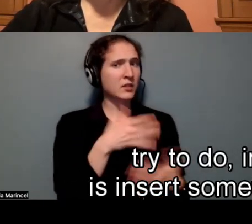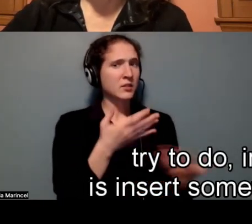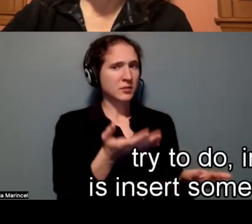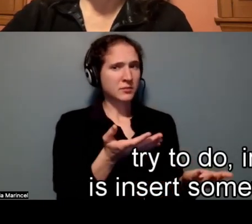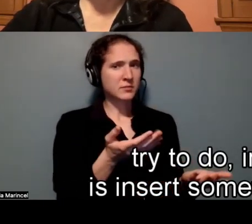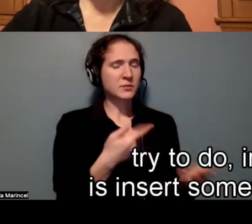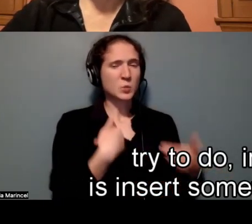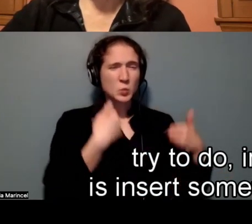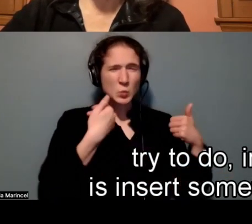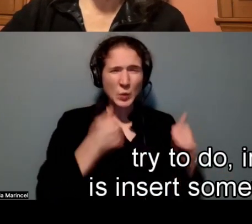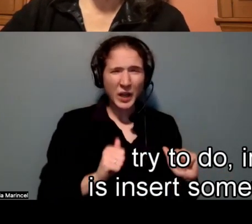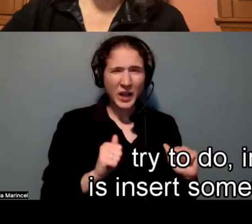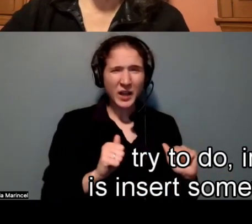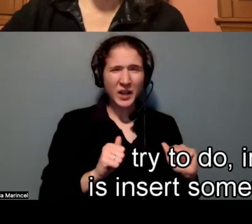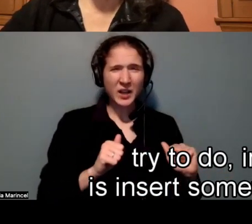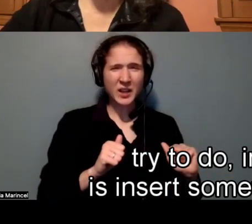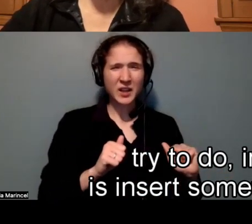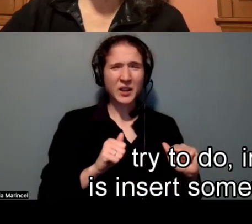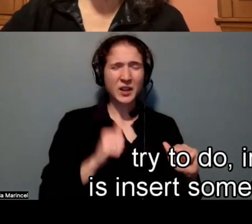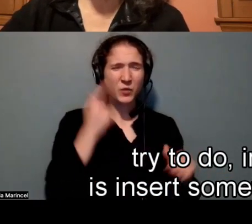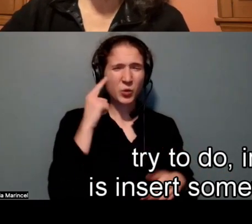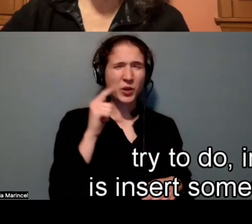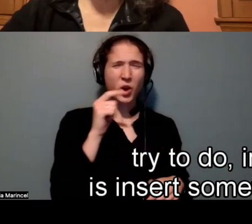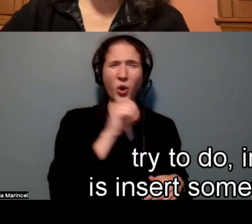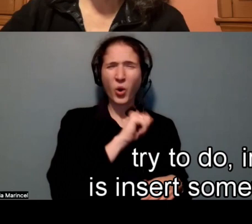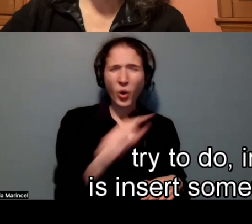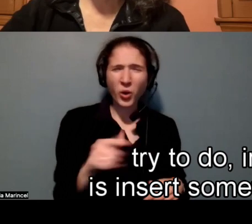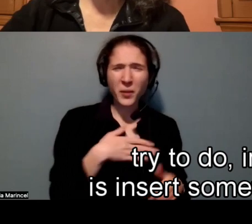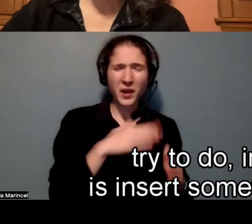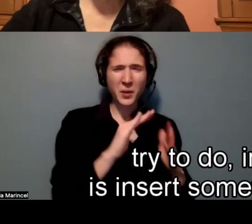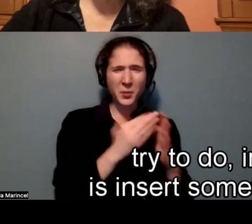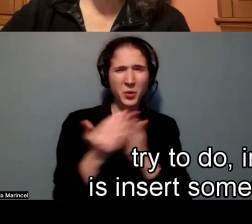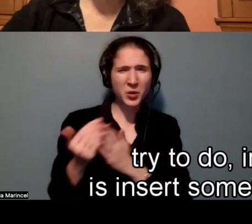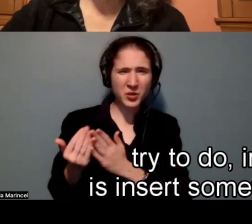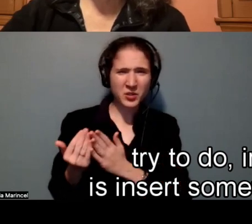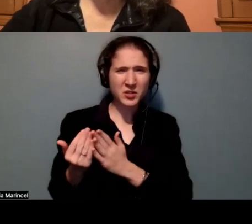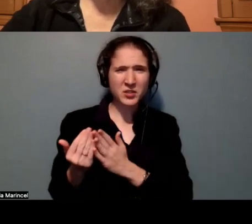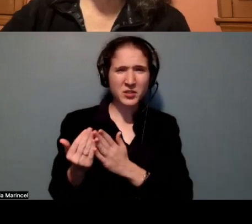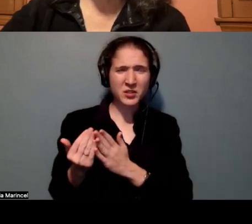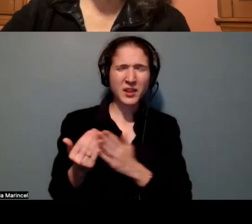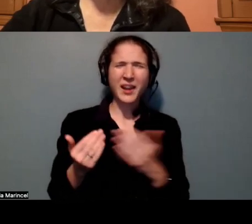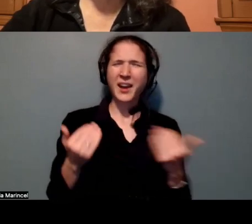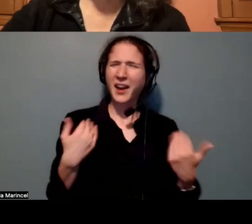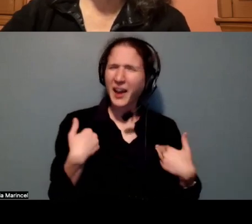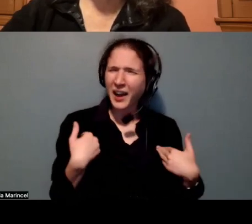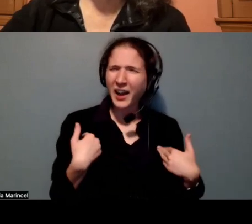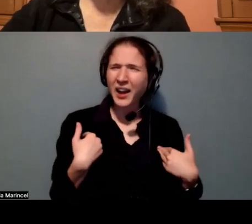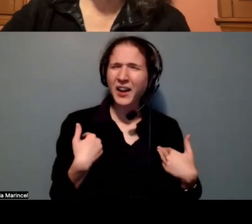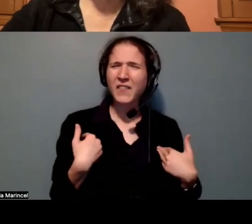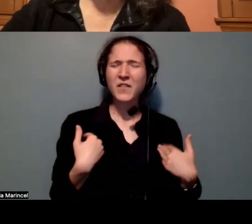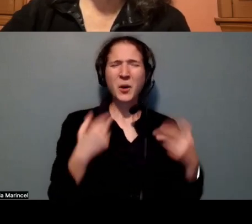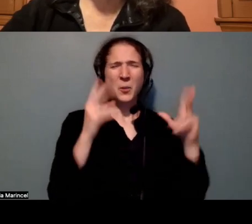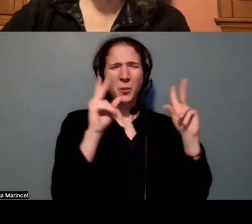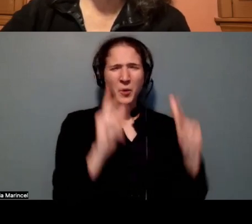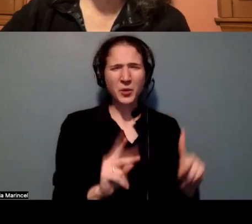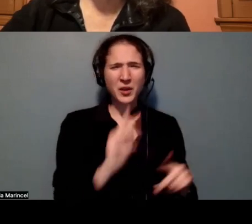try to do in each book is insert something that's true